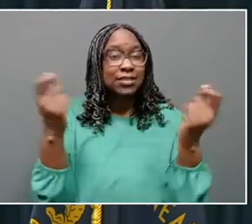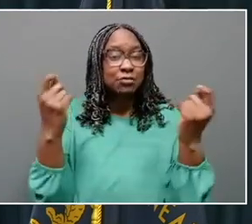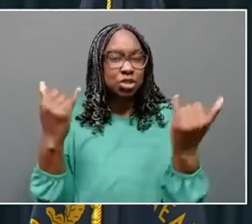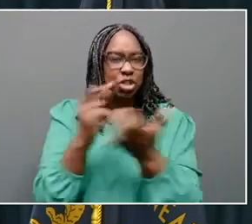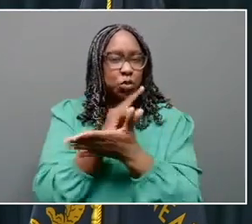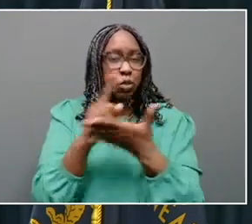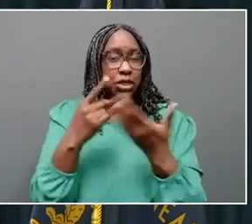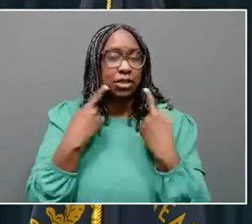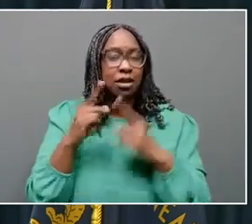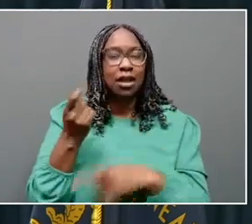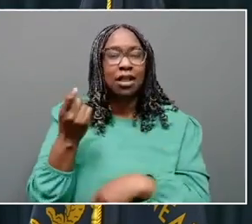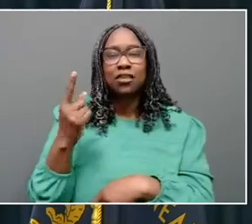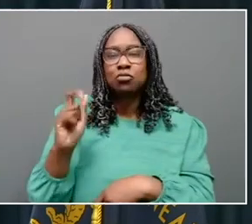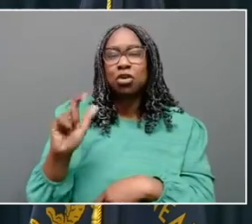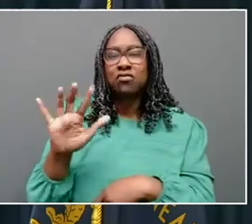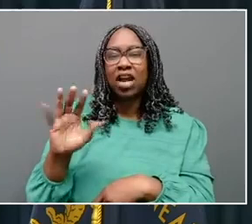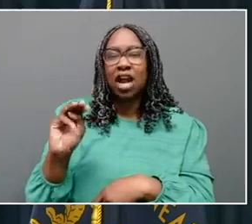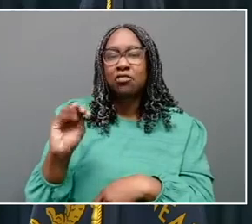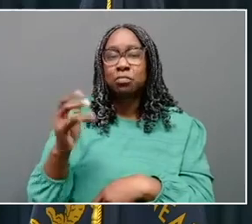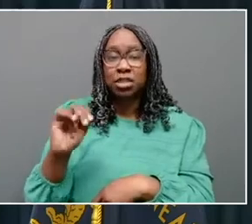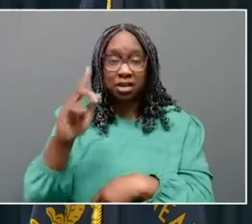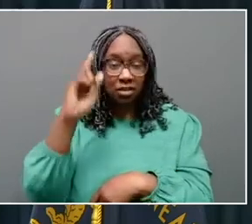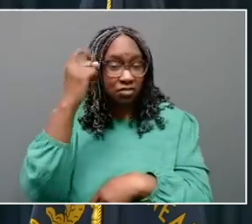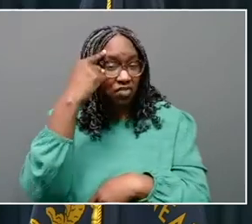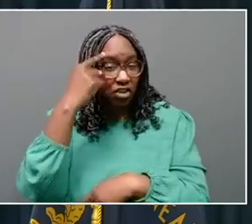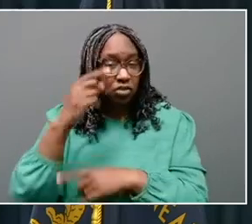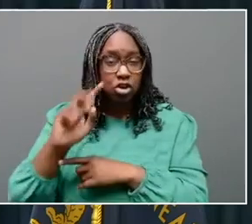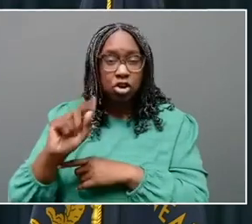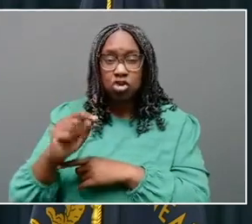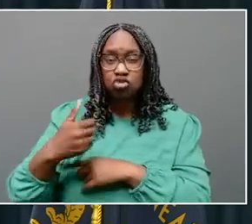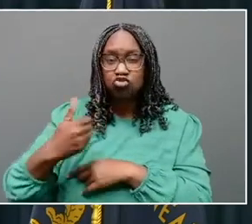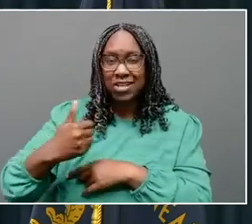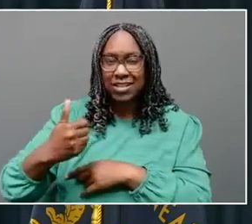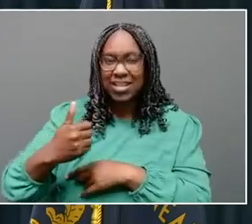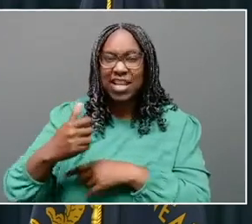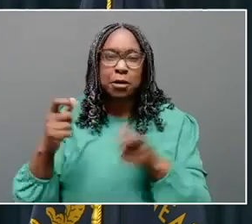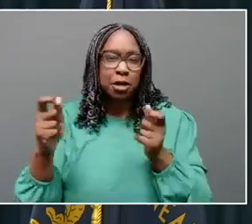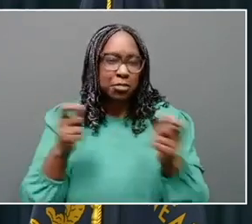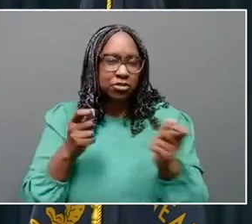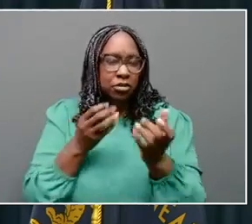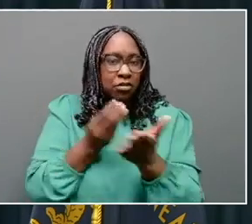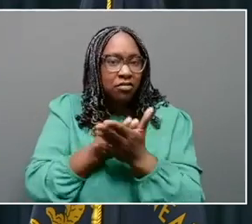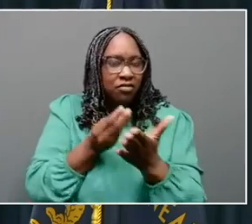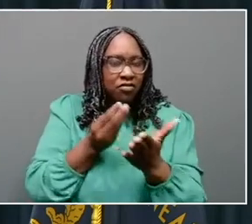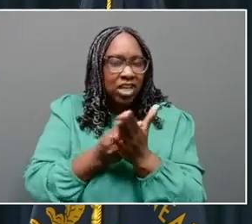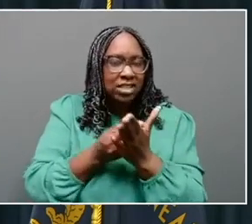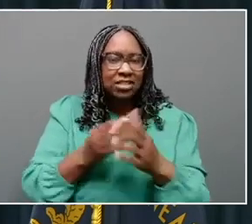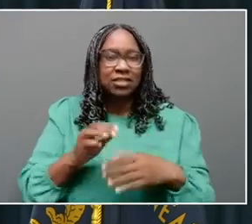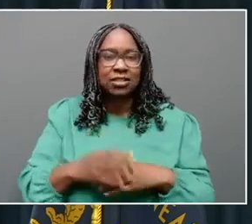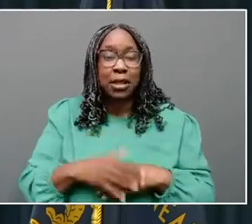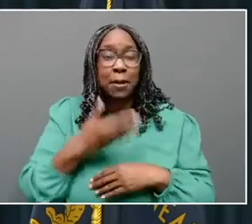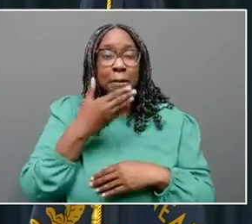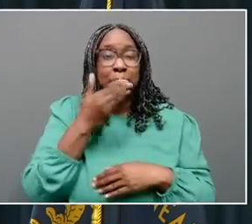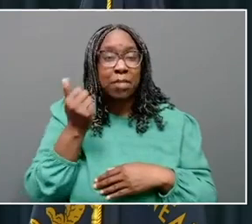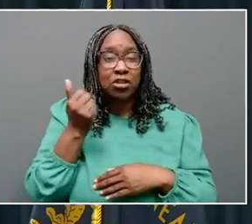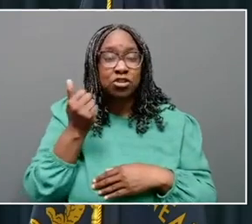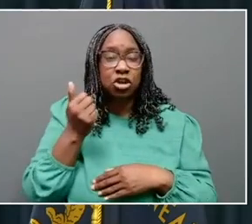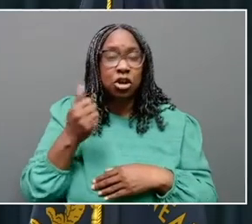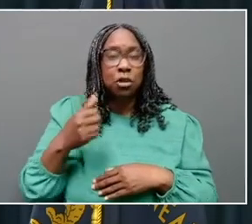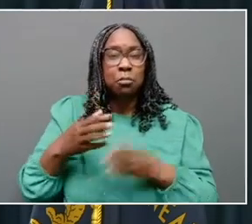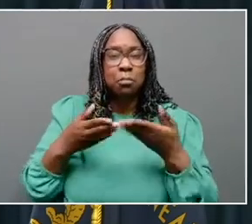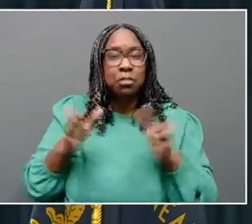$11.5 million in Federal Transit Administration funding to promote a better greener public transportation system for